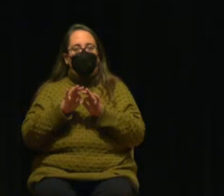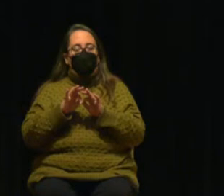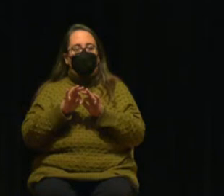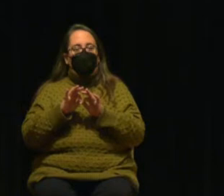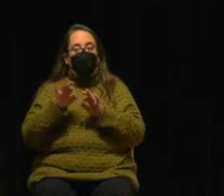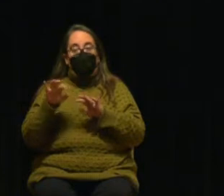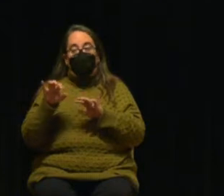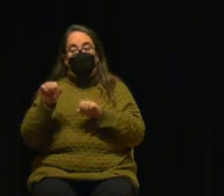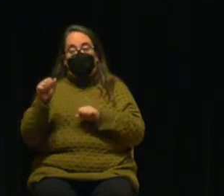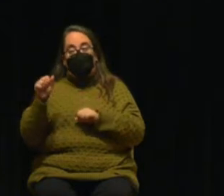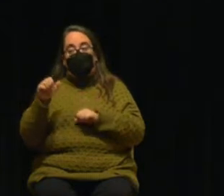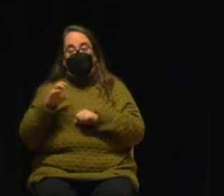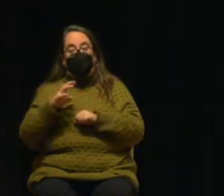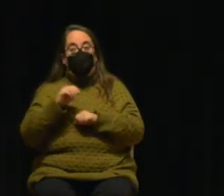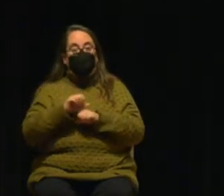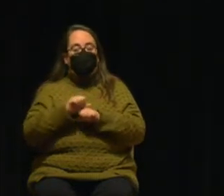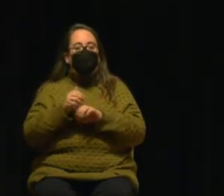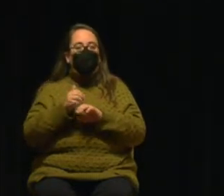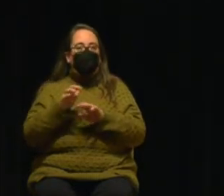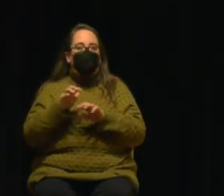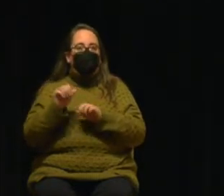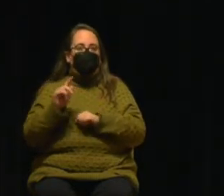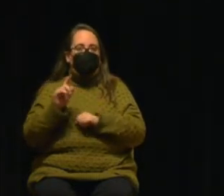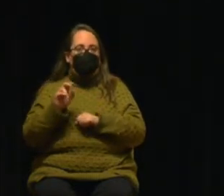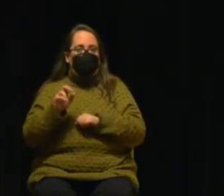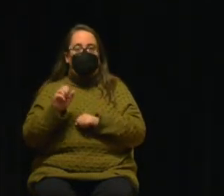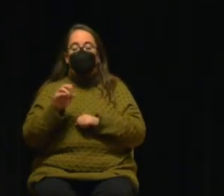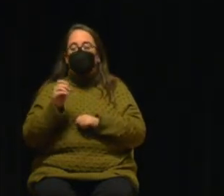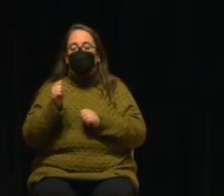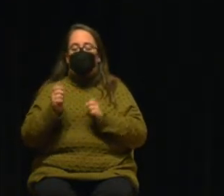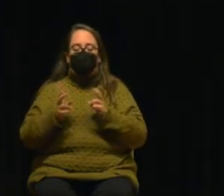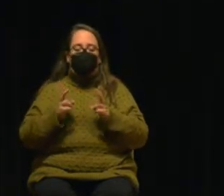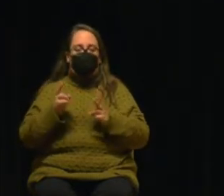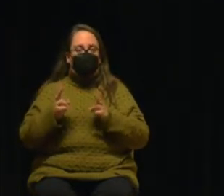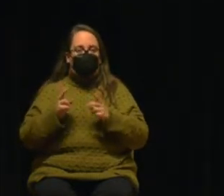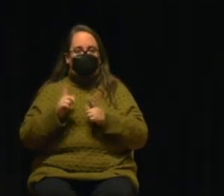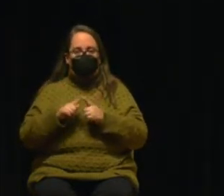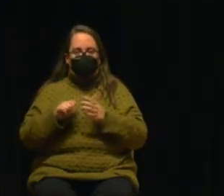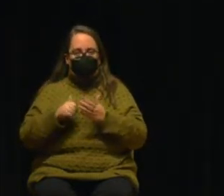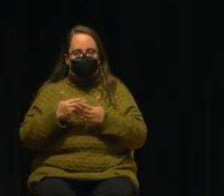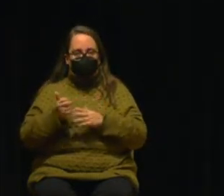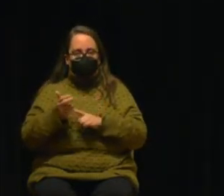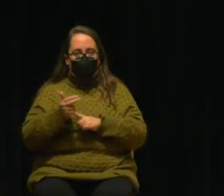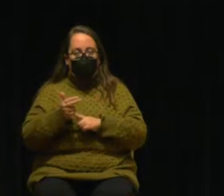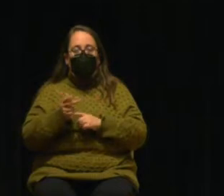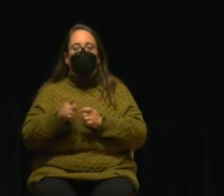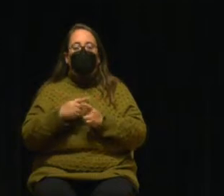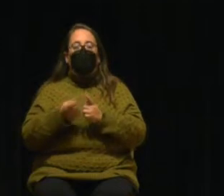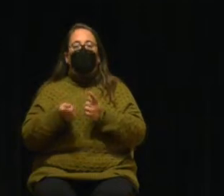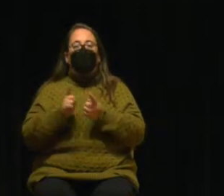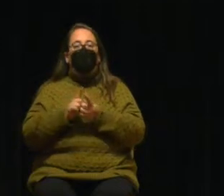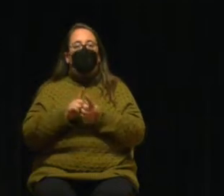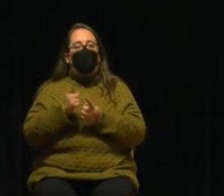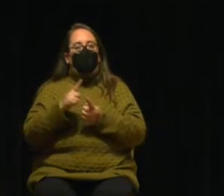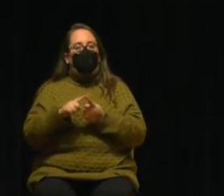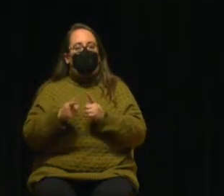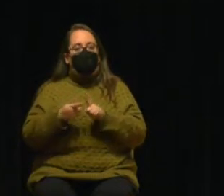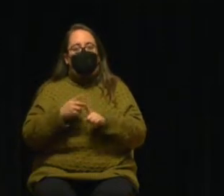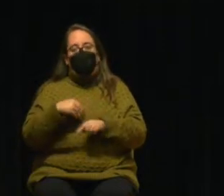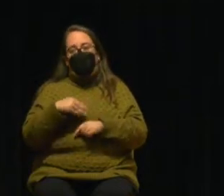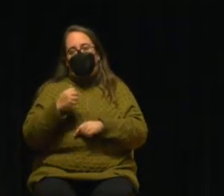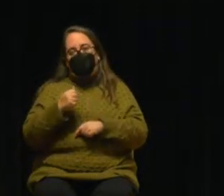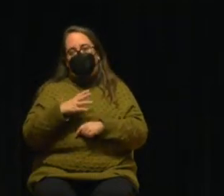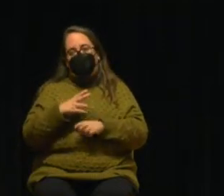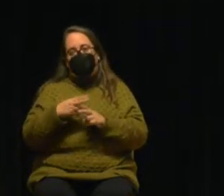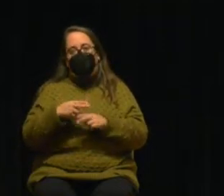away before they left the pier. So he hurried to the hotel, where he met an ally of his, a white man